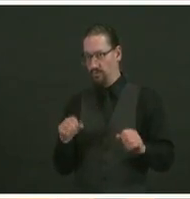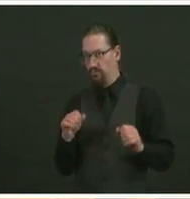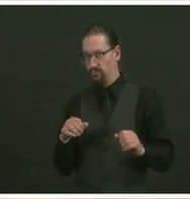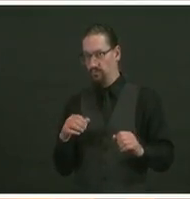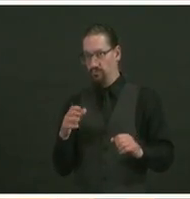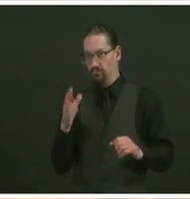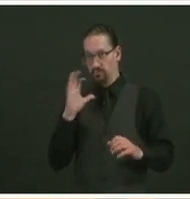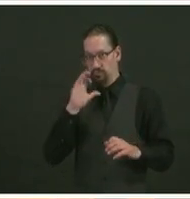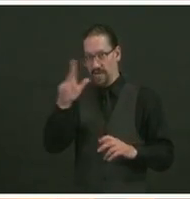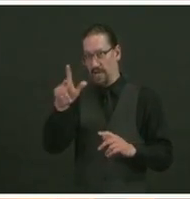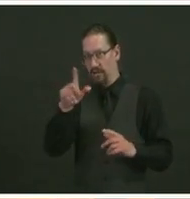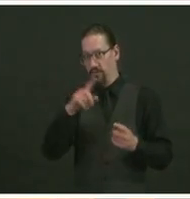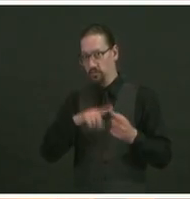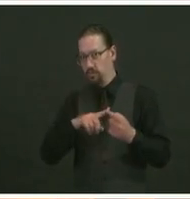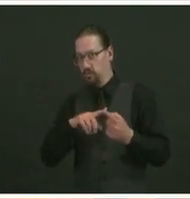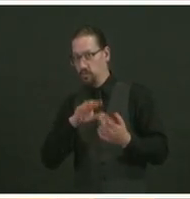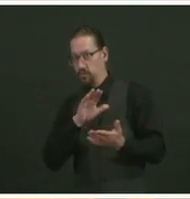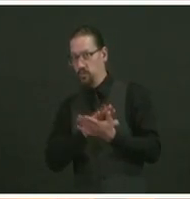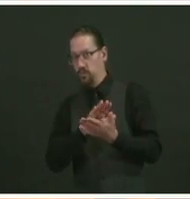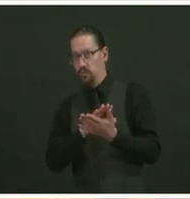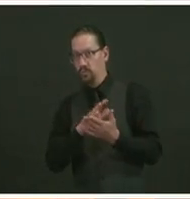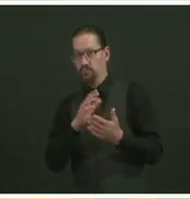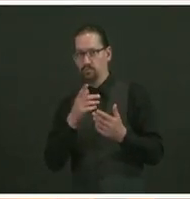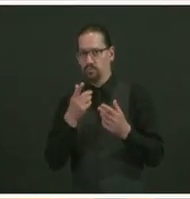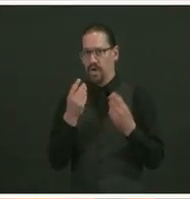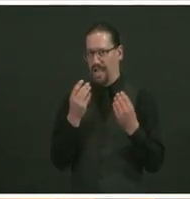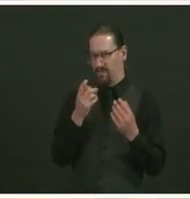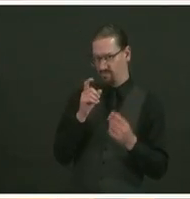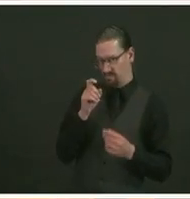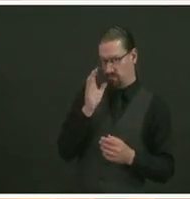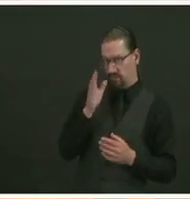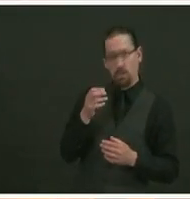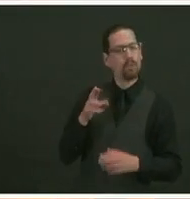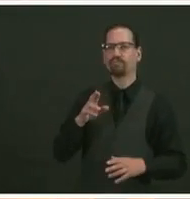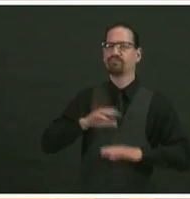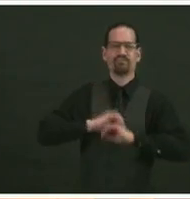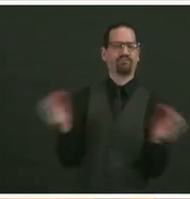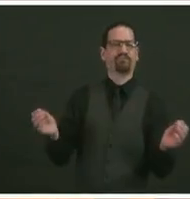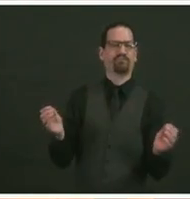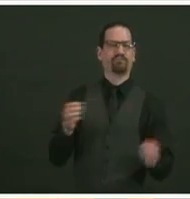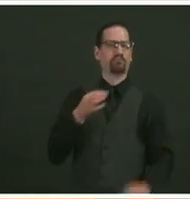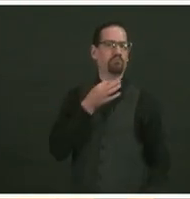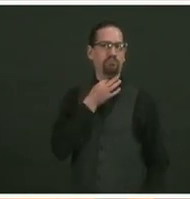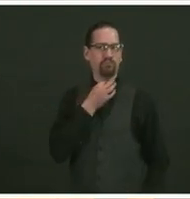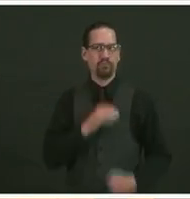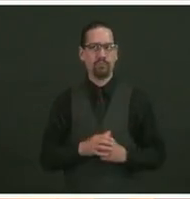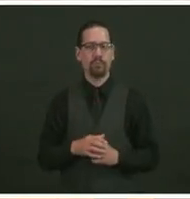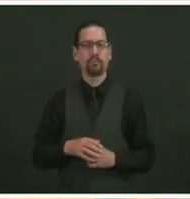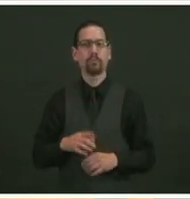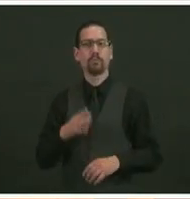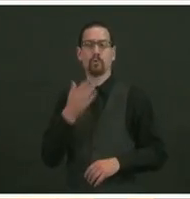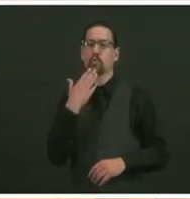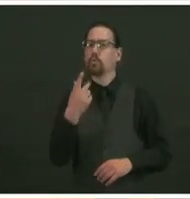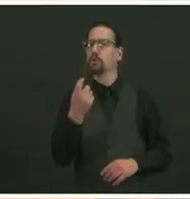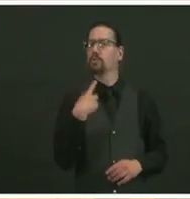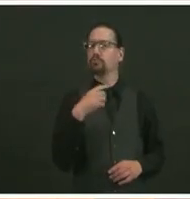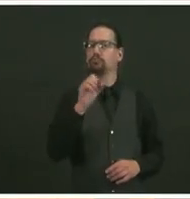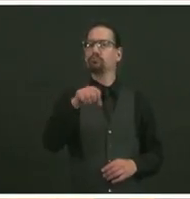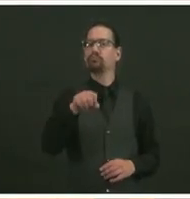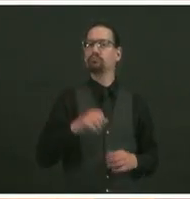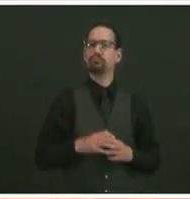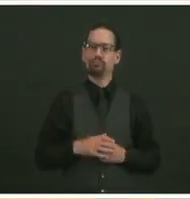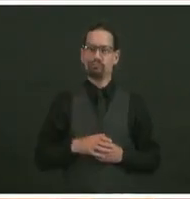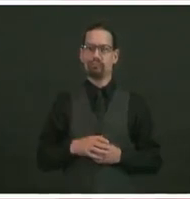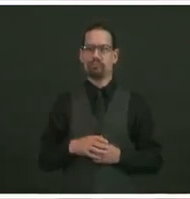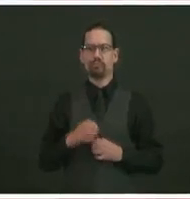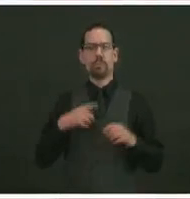in some fashion, or do you think that's out of the question if there's no vaccine? Good question. Yes, it would be